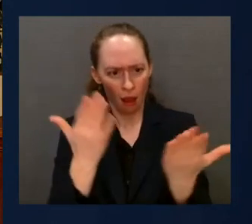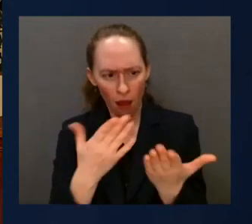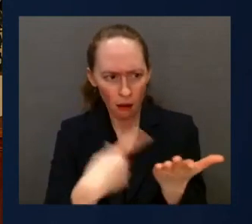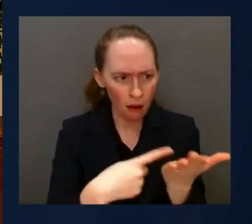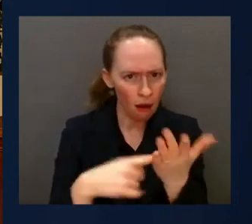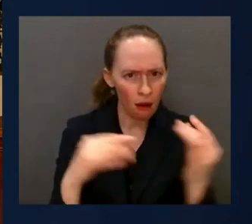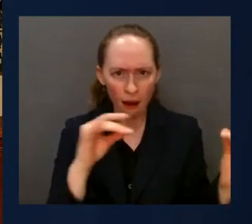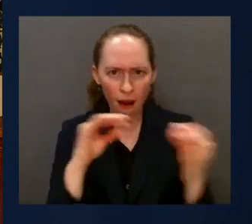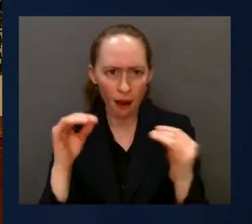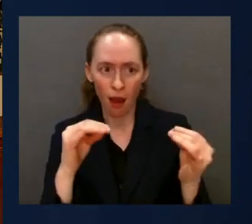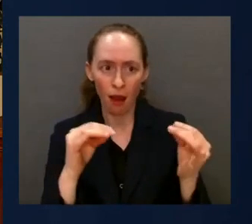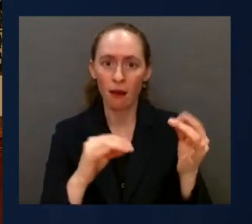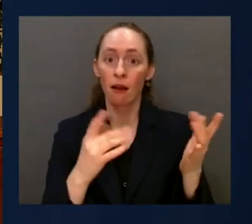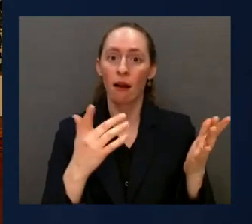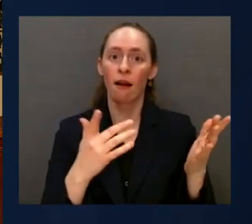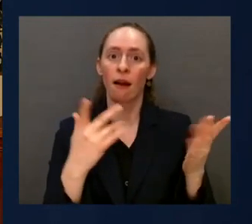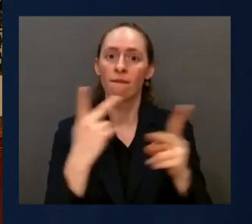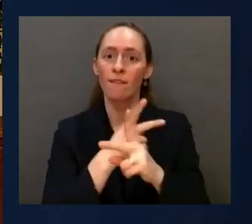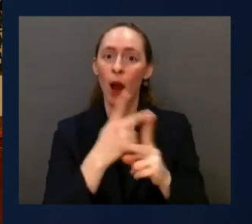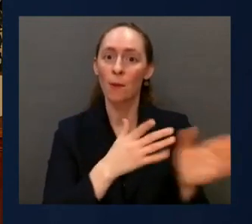Let's do that.